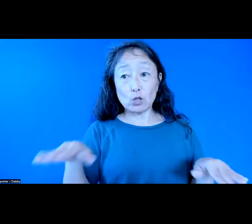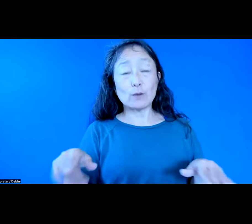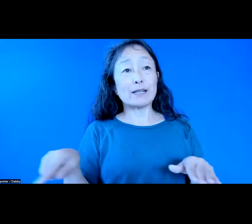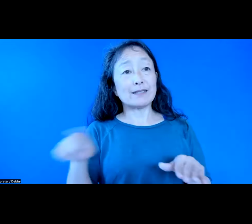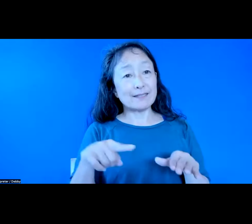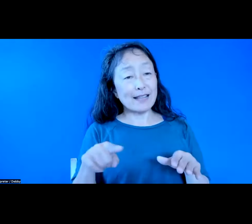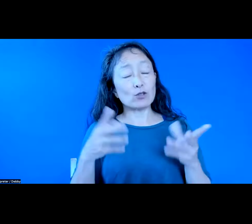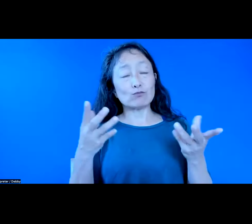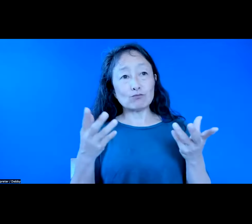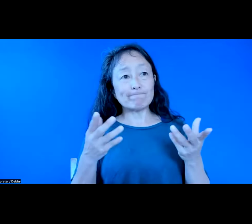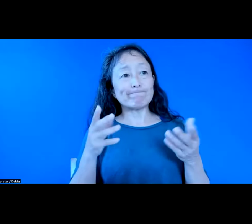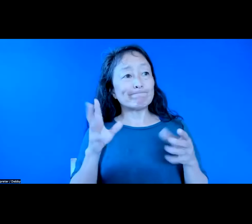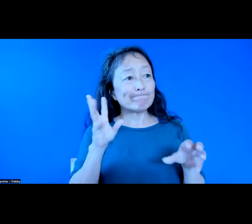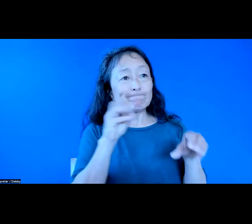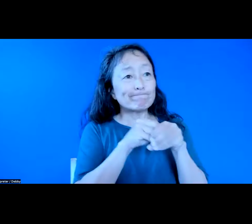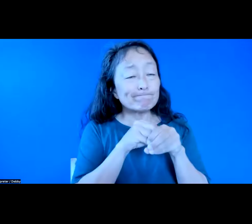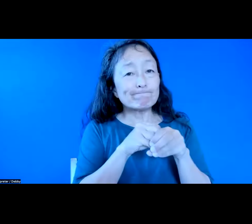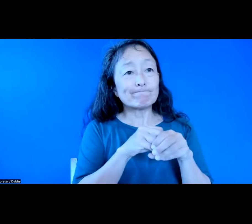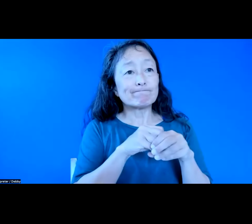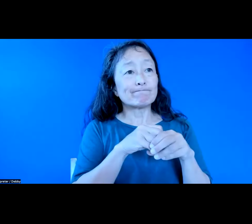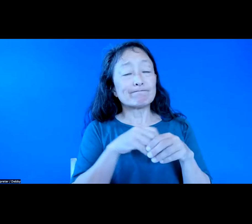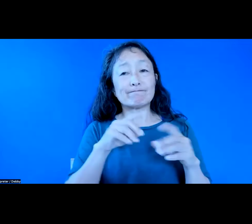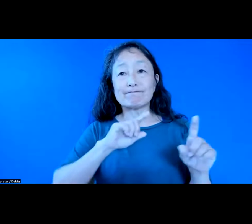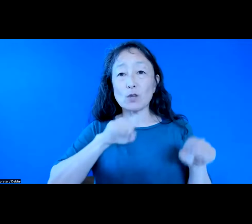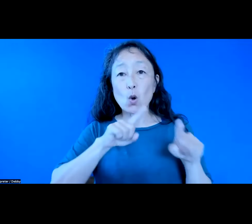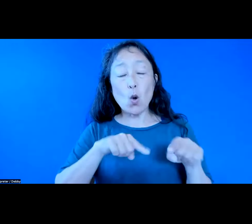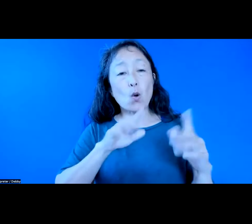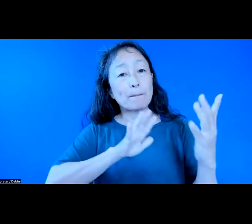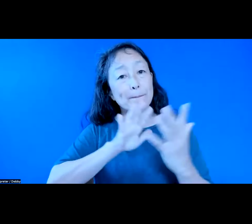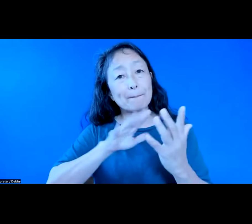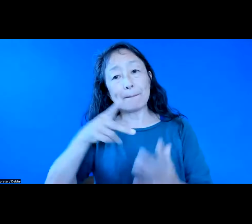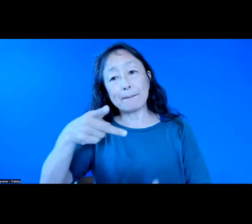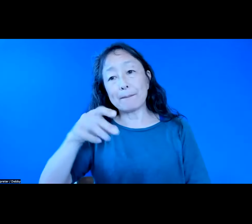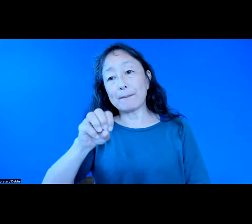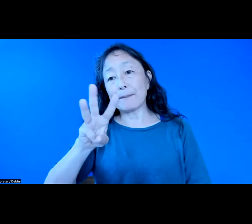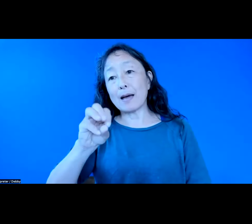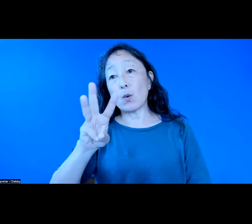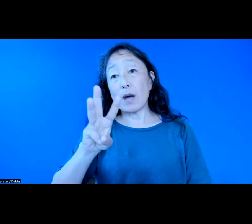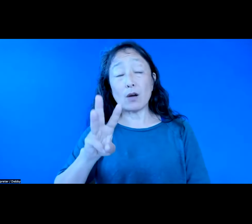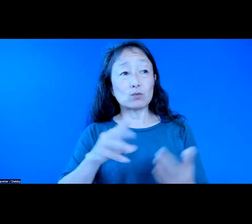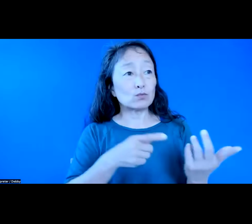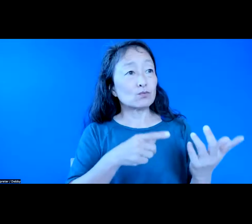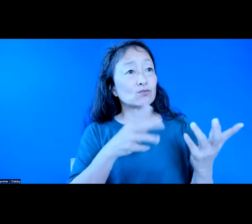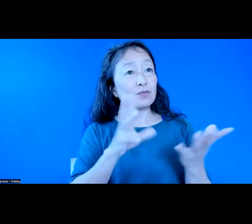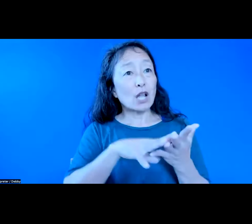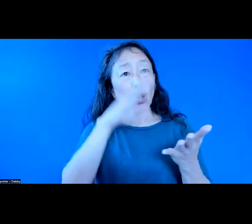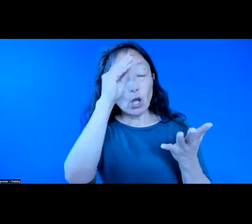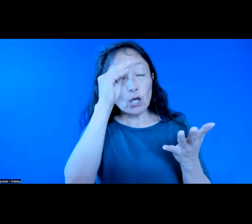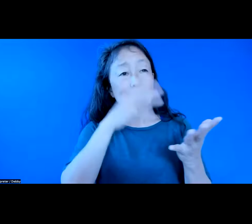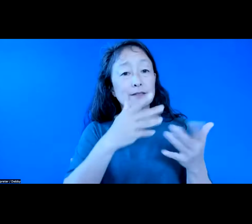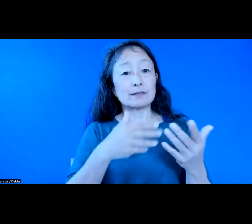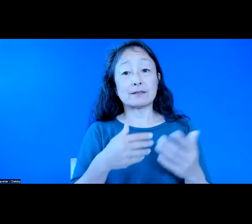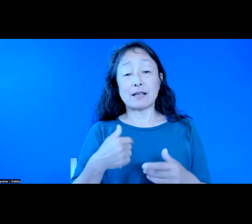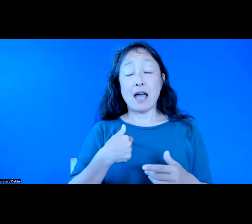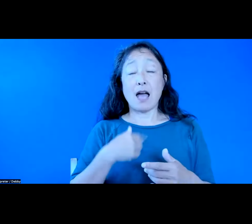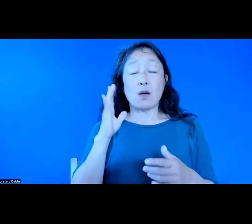language. But it is very interesting. I'm just going to make I statements. In Pennsylvania, we don't have a federally recognized